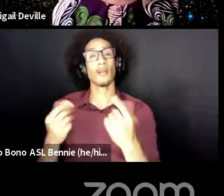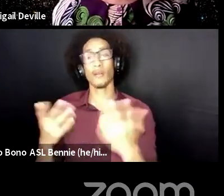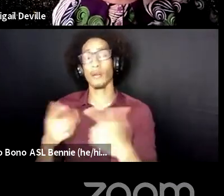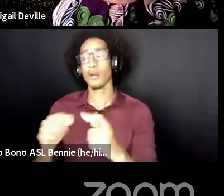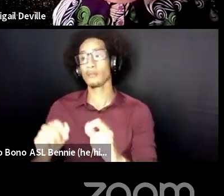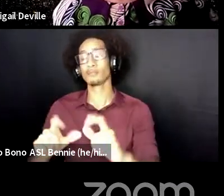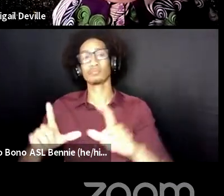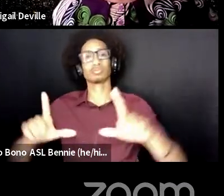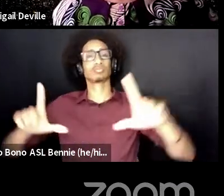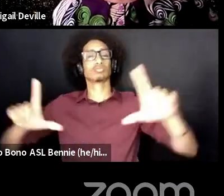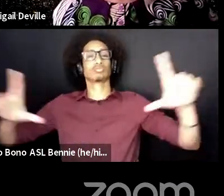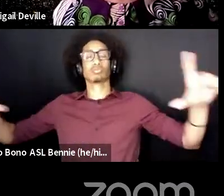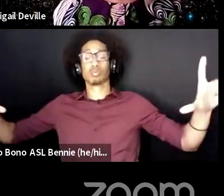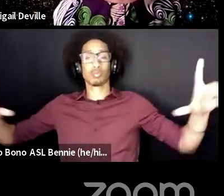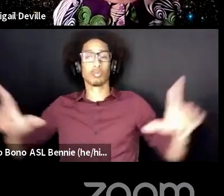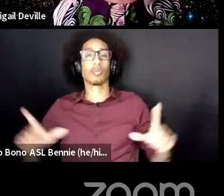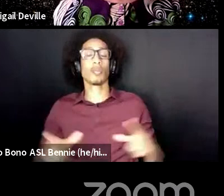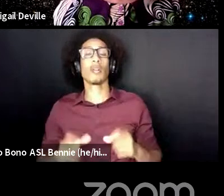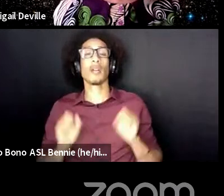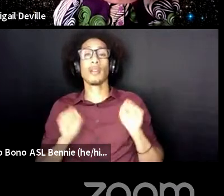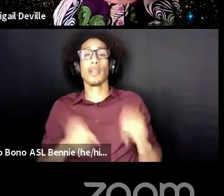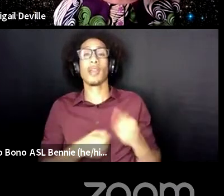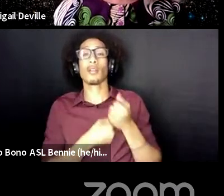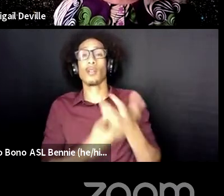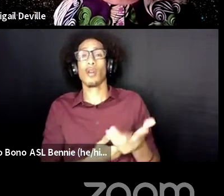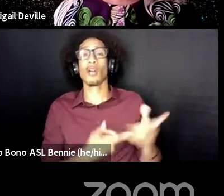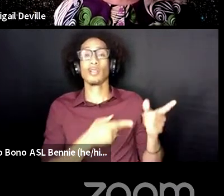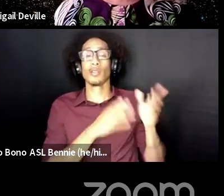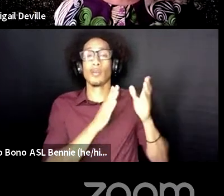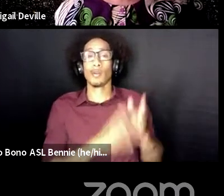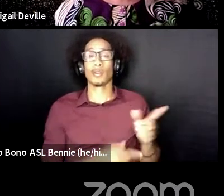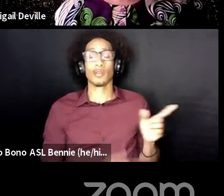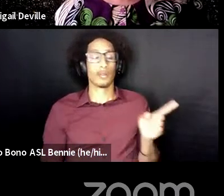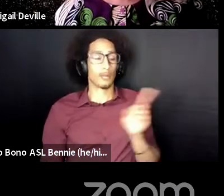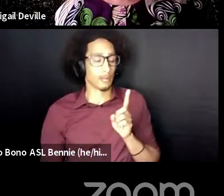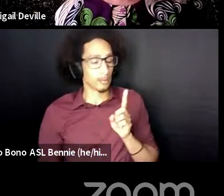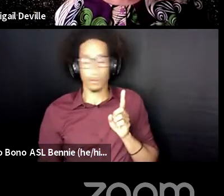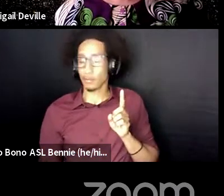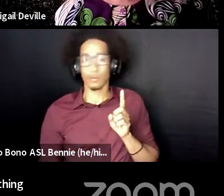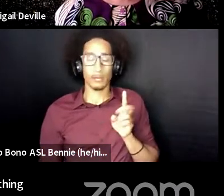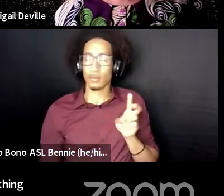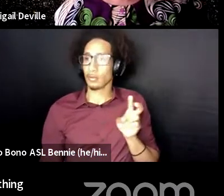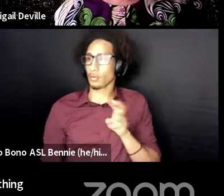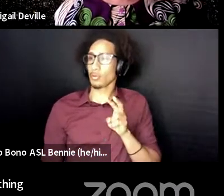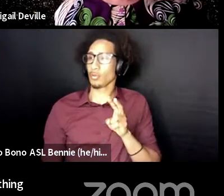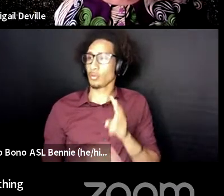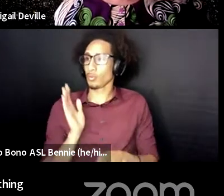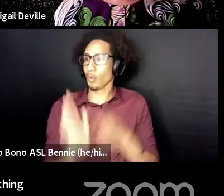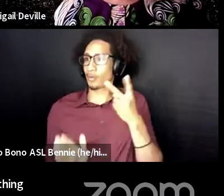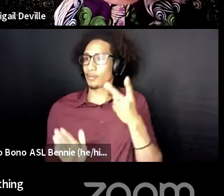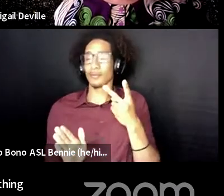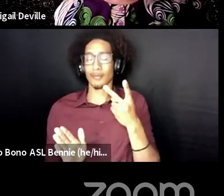it can make you maybe look twice. In a lot of my work, I'm quite interested in